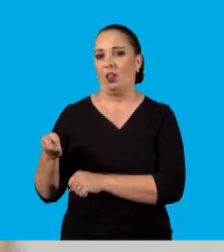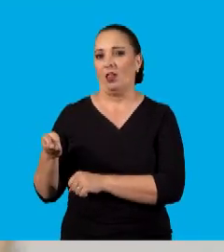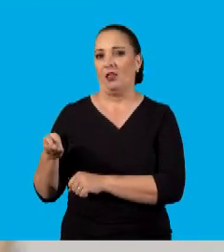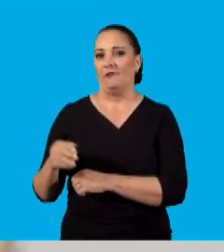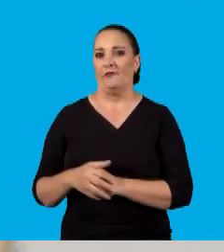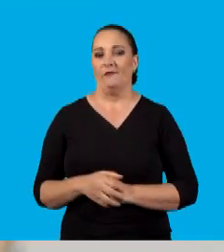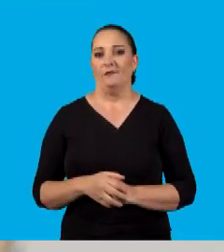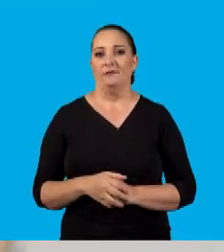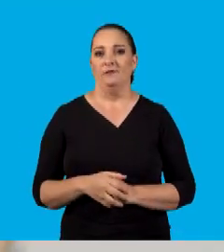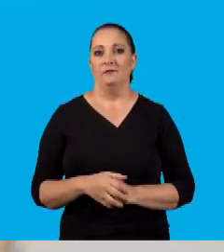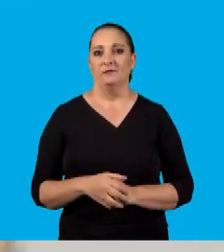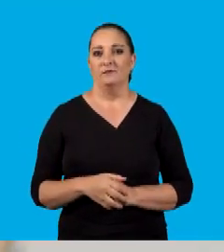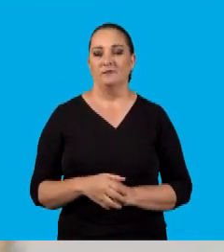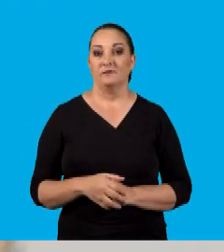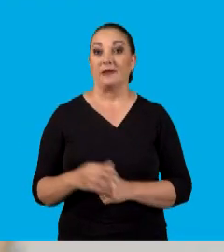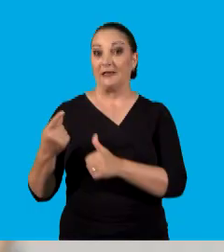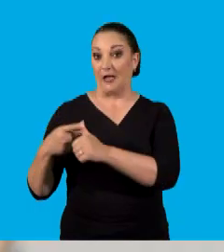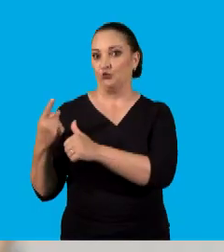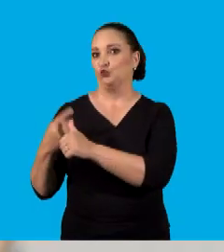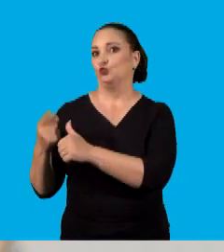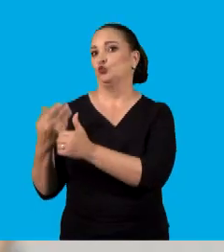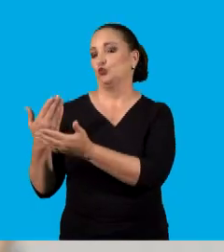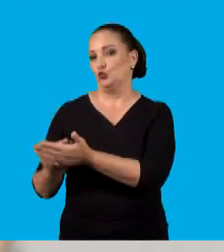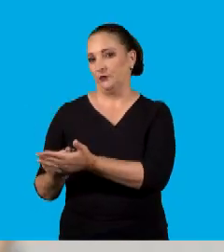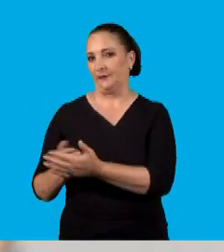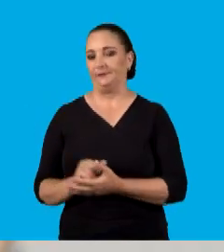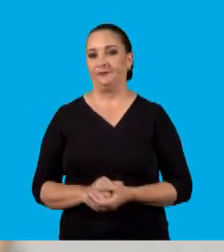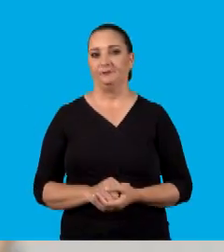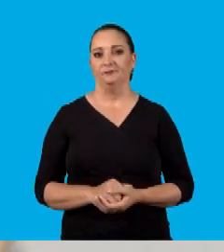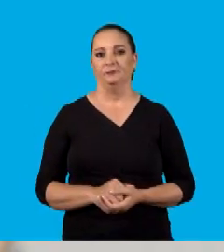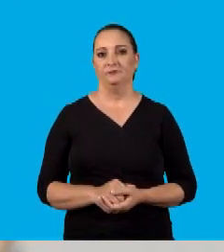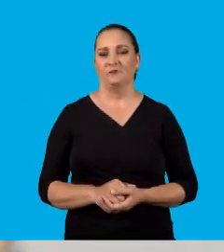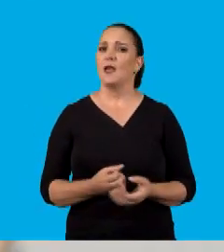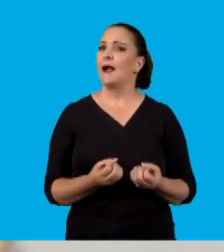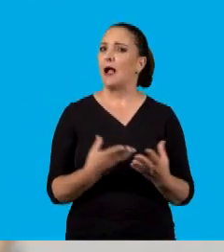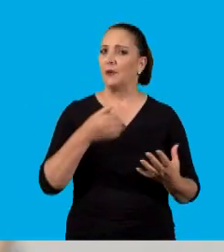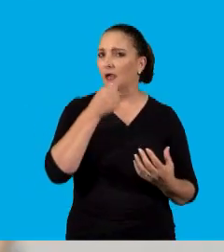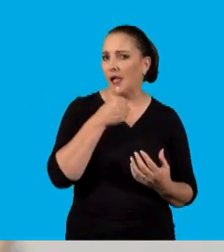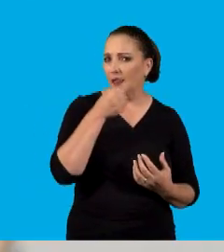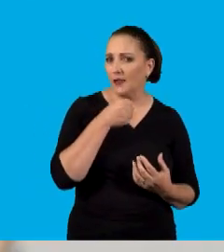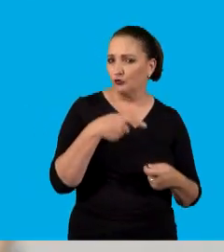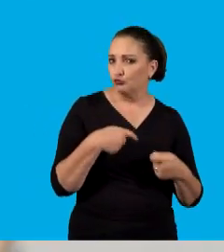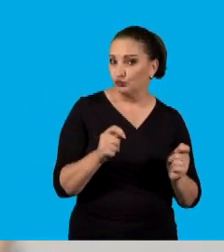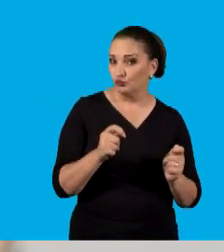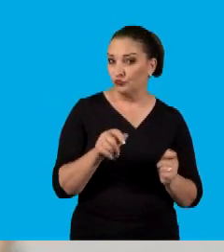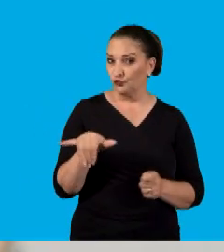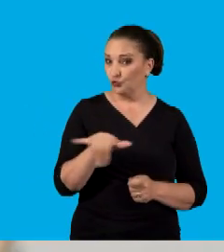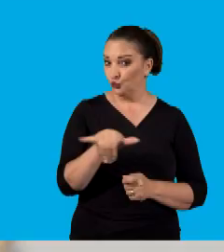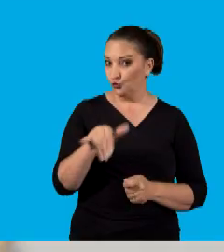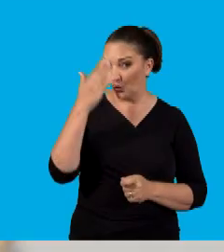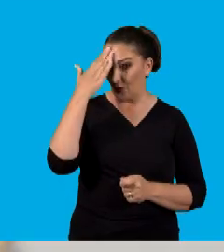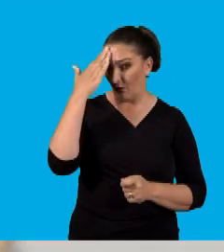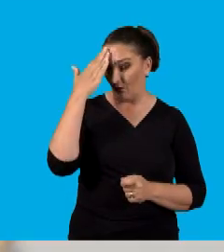numbers. It's the data that is counted. So when we're looking at the number of ice creams sold, do you know what type of data it